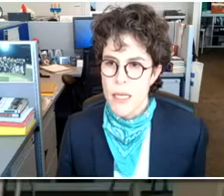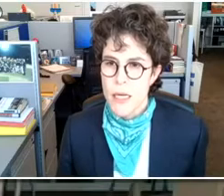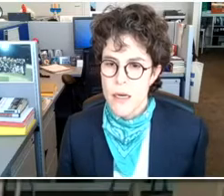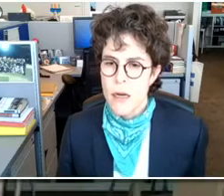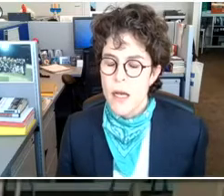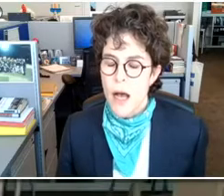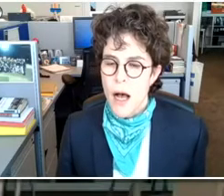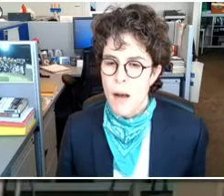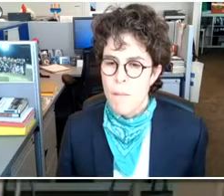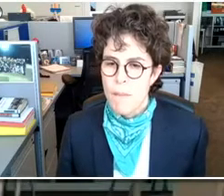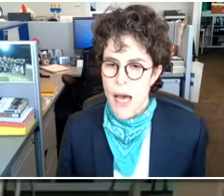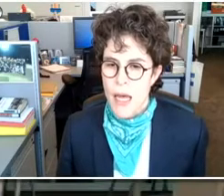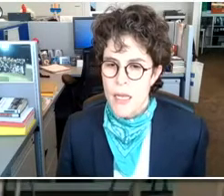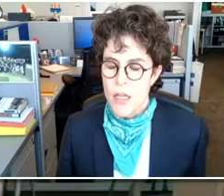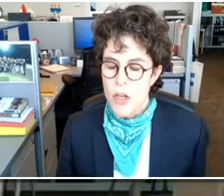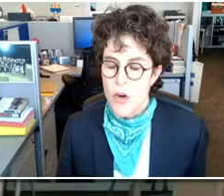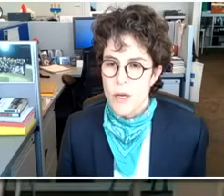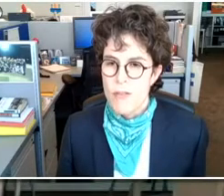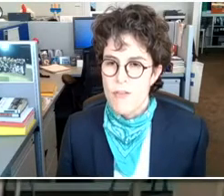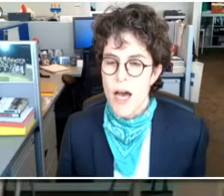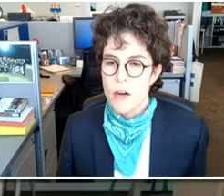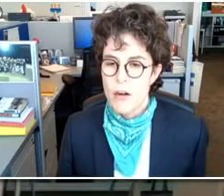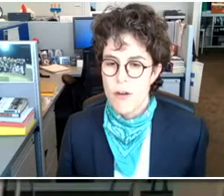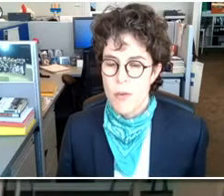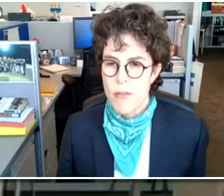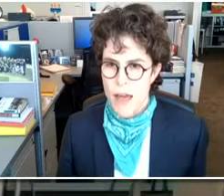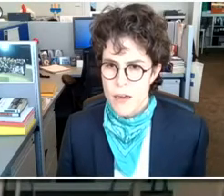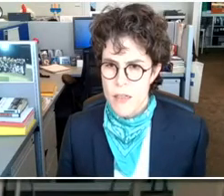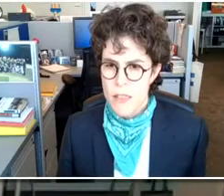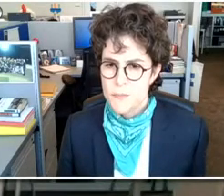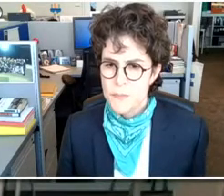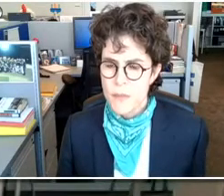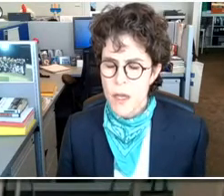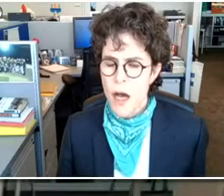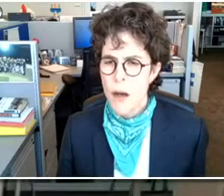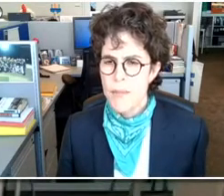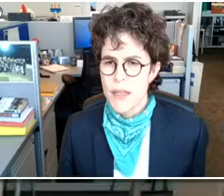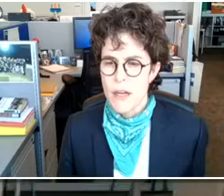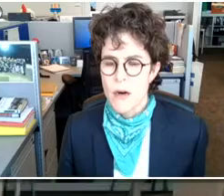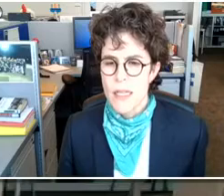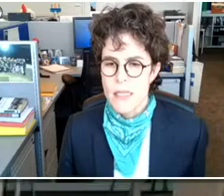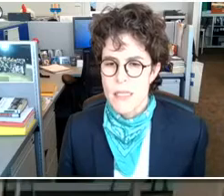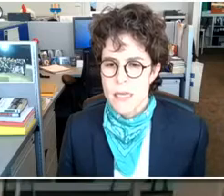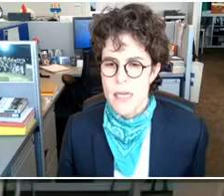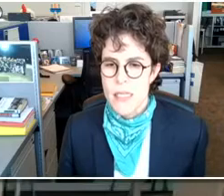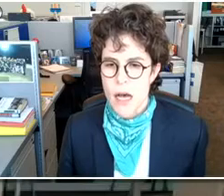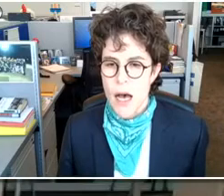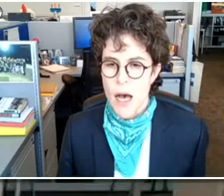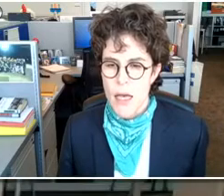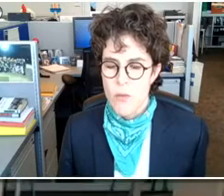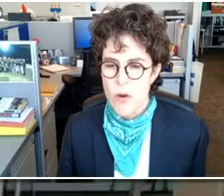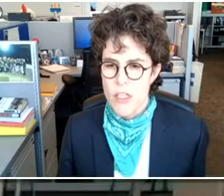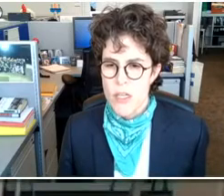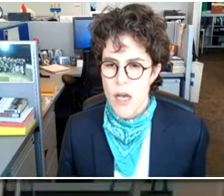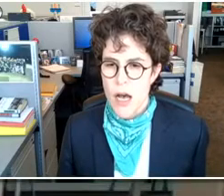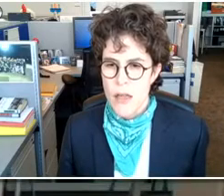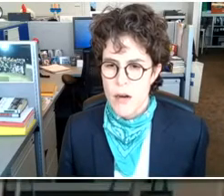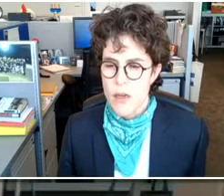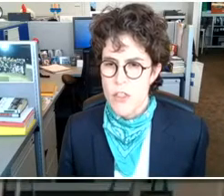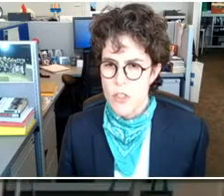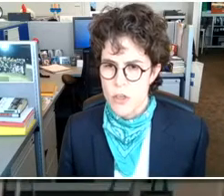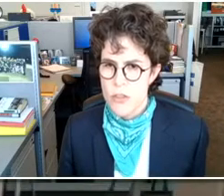information so we can work with providers um if somebody is unable to isolate in one of our locations um